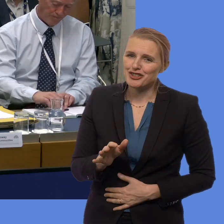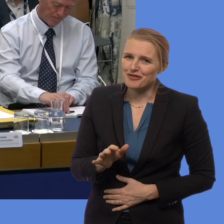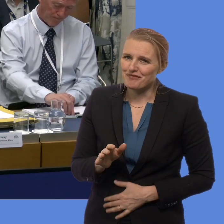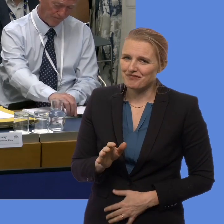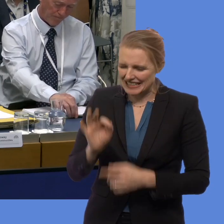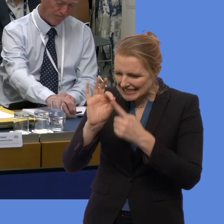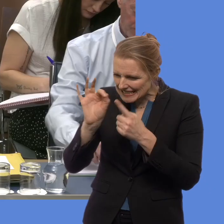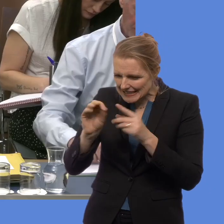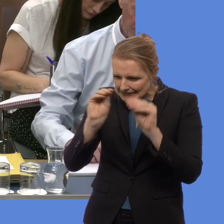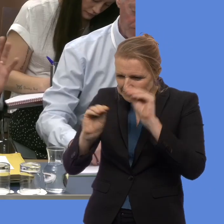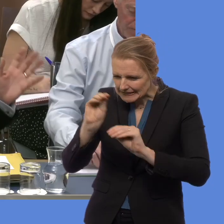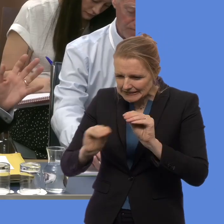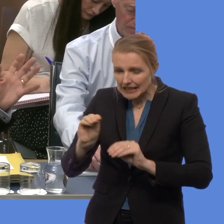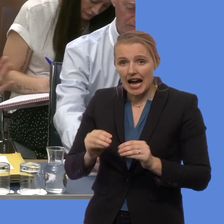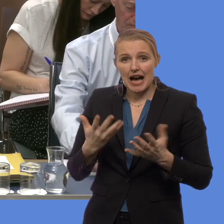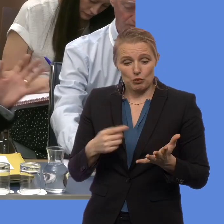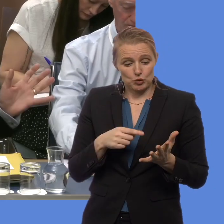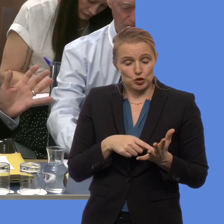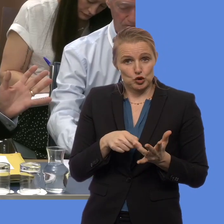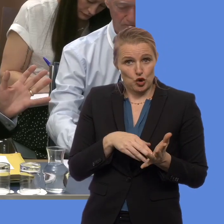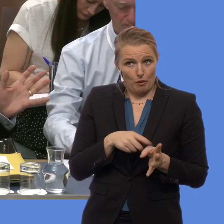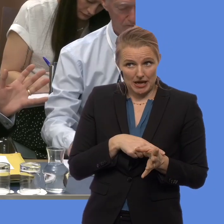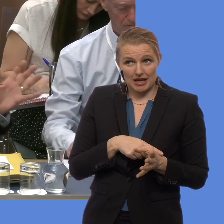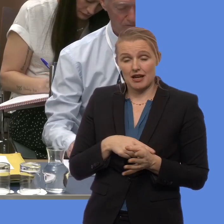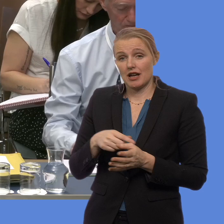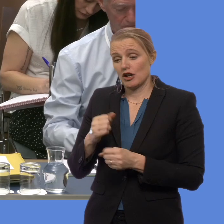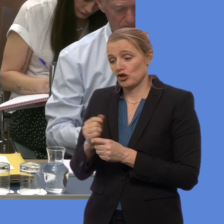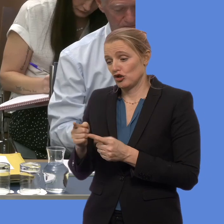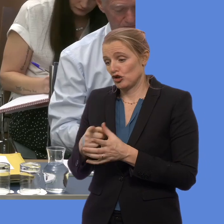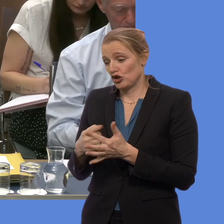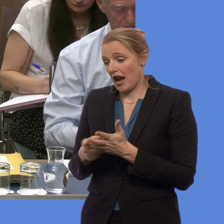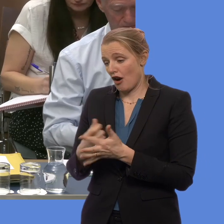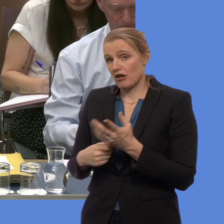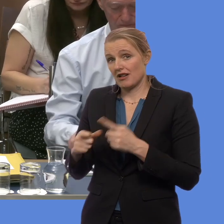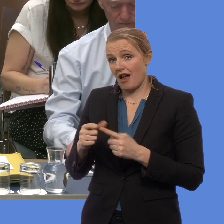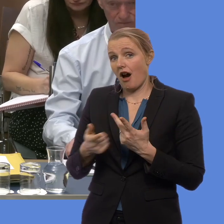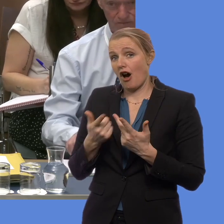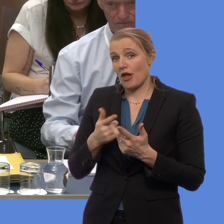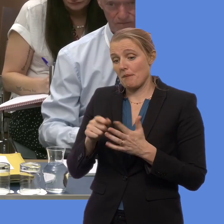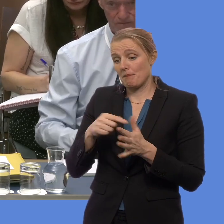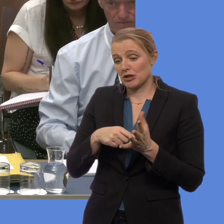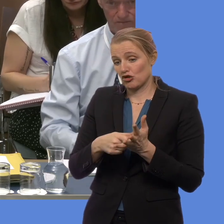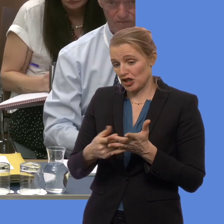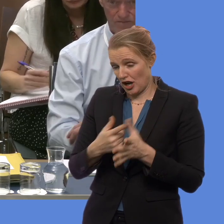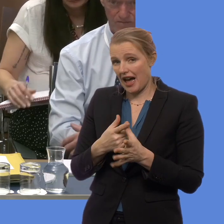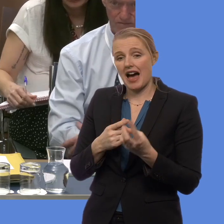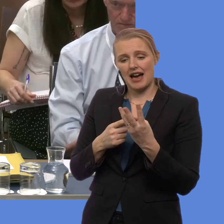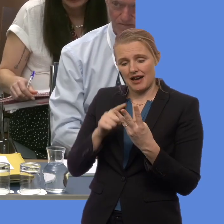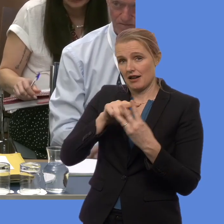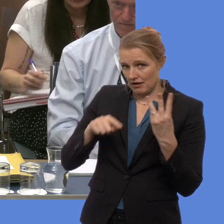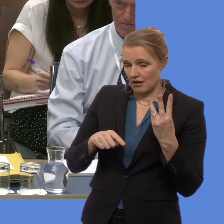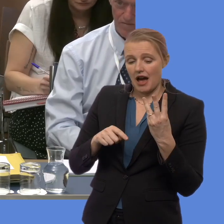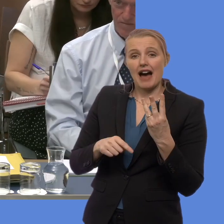includes Tommy and Jared and a job share partner, Patricia, who I mentioned earlier, there are 2 other members of the team who are more focused on